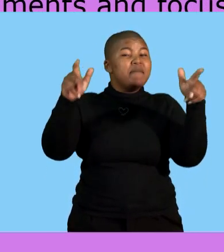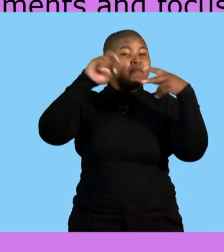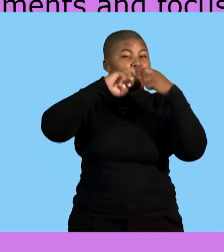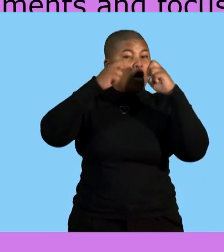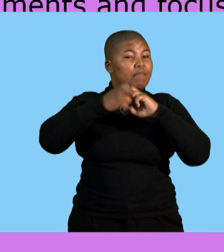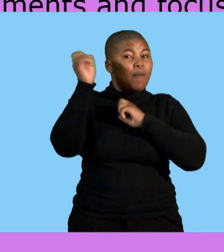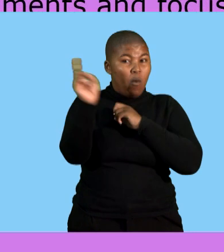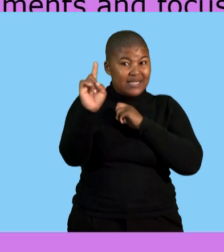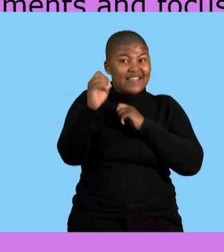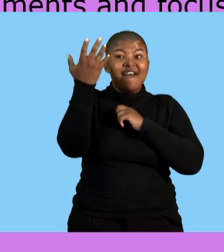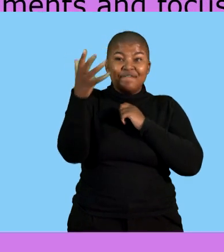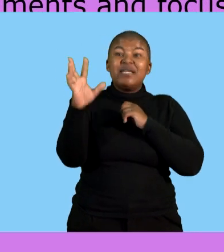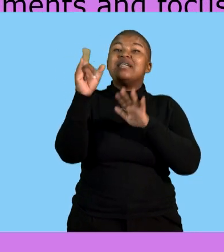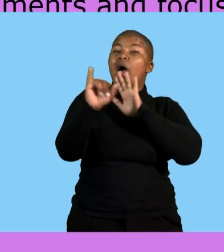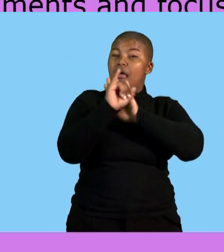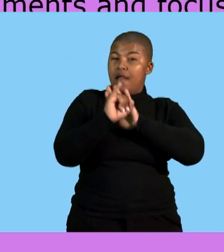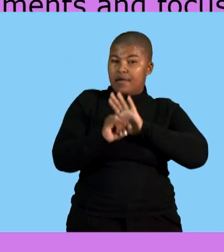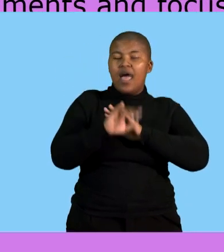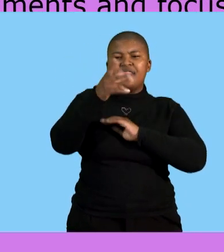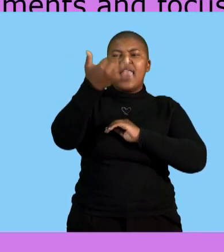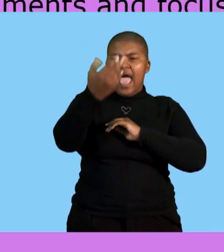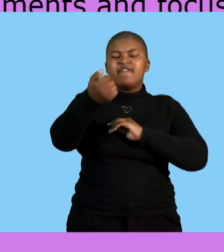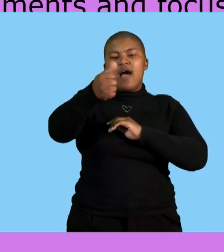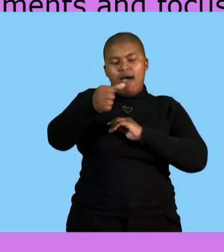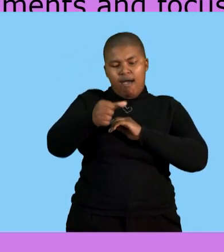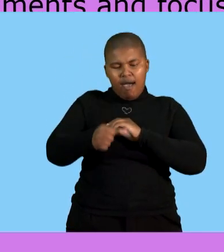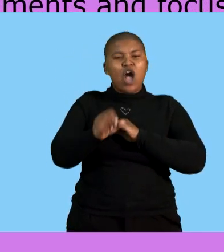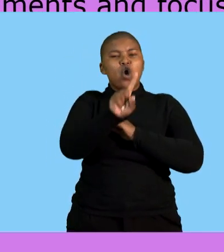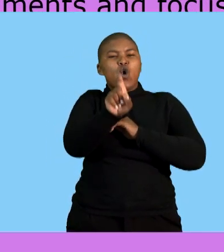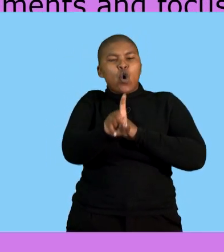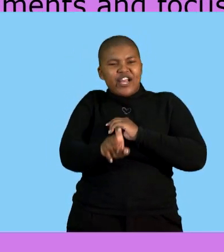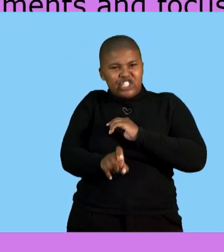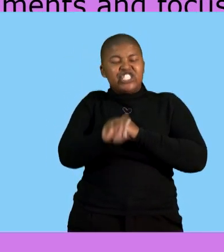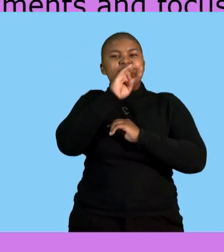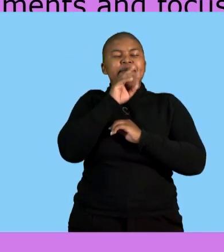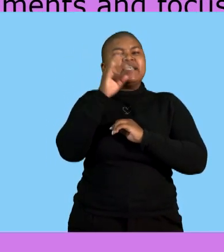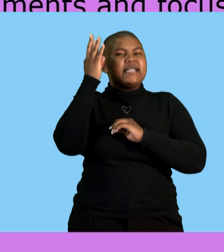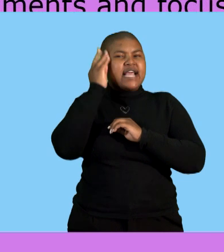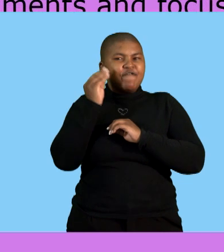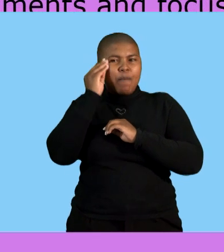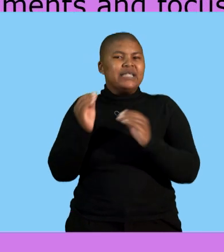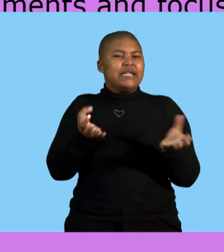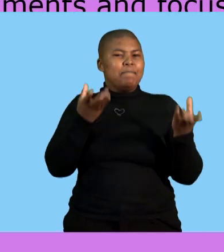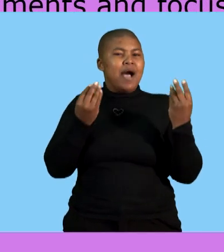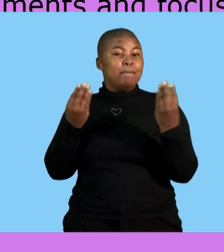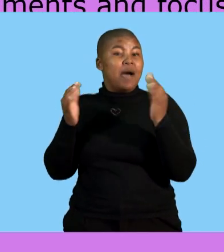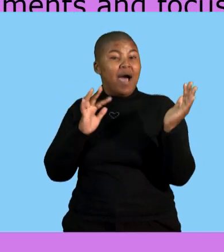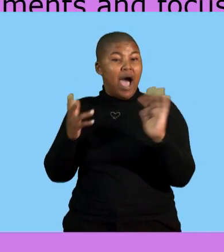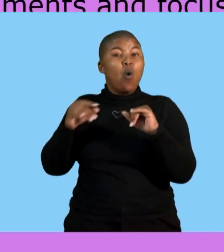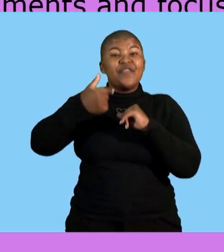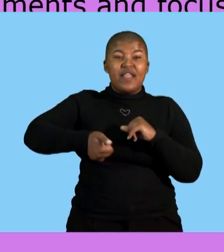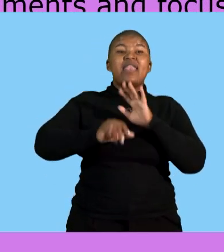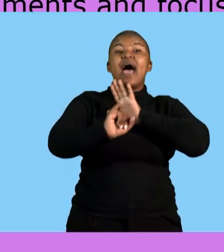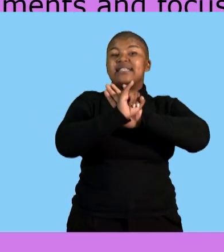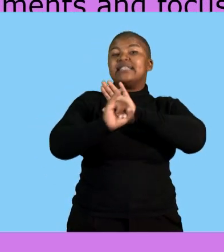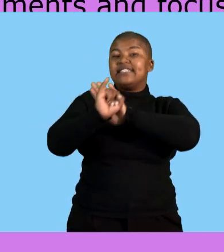your sub-questions so that they guide you as to which instrument you are going to use and identify